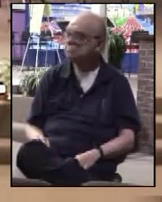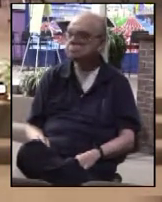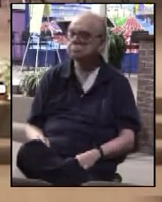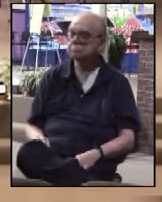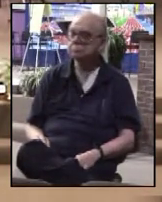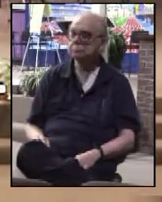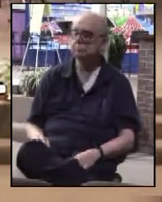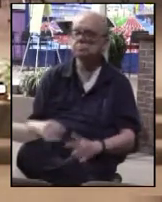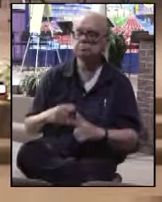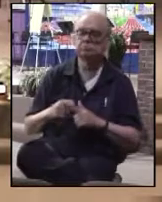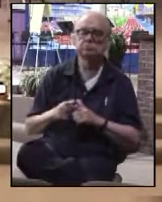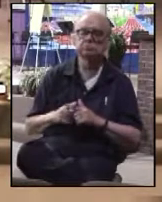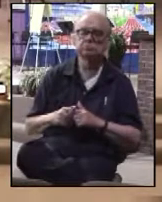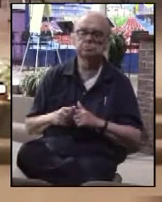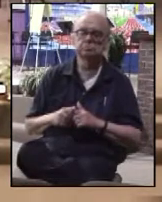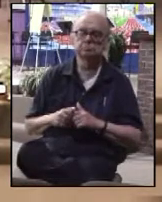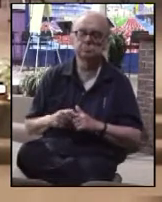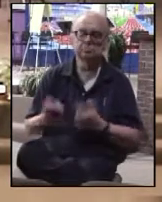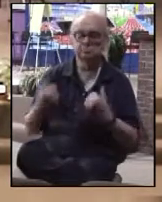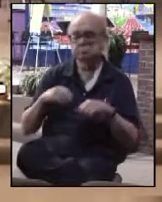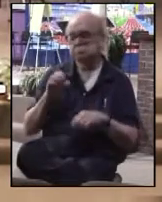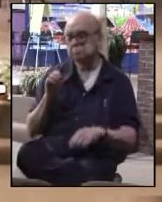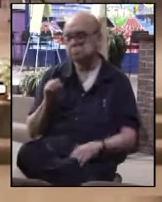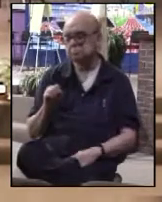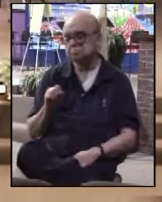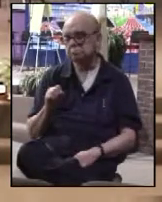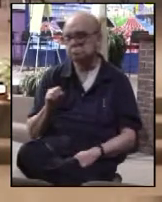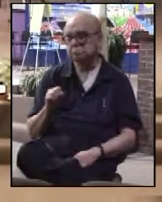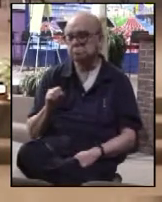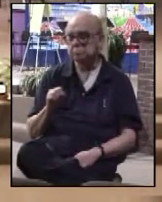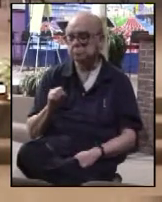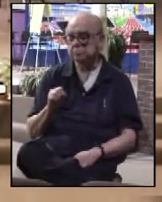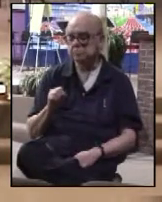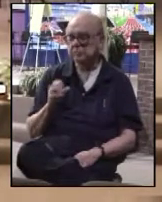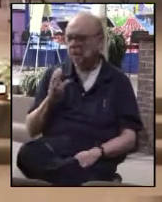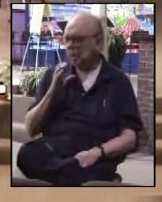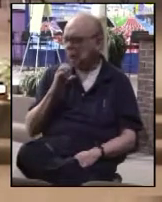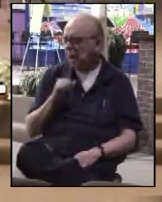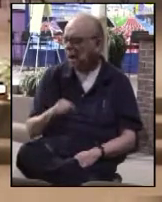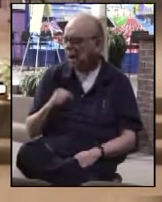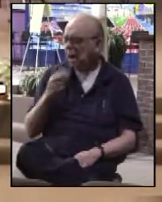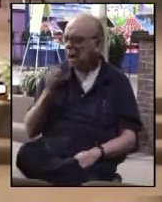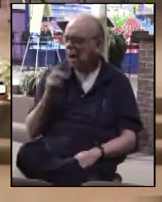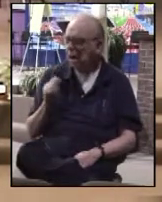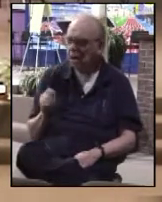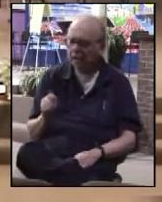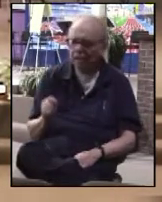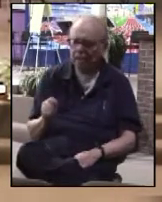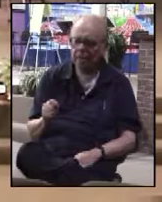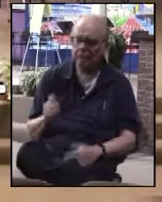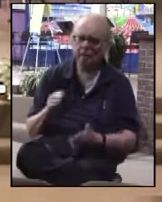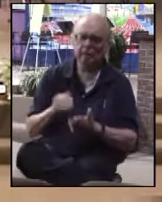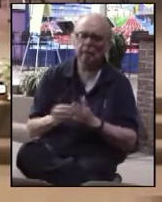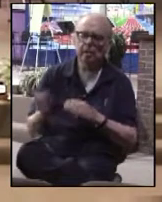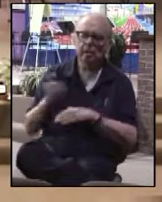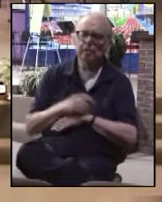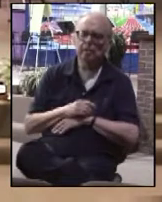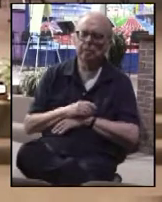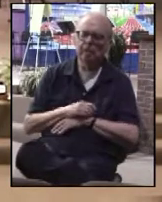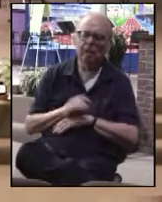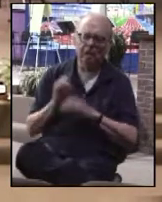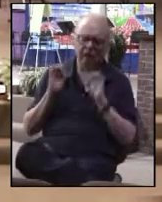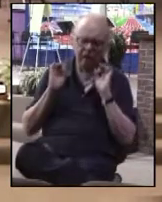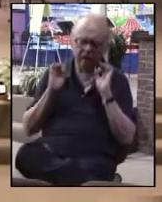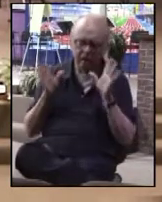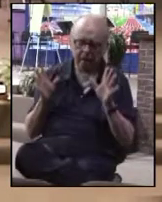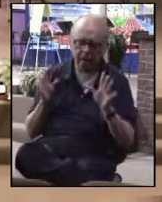but then we come in here Saturday it is hot it is midday it is miserable